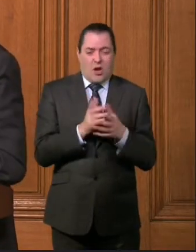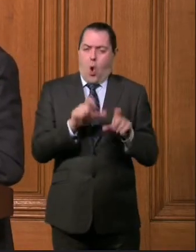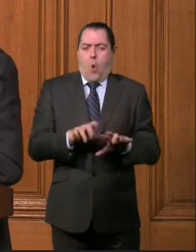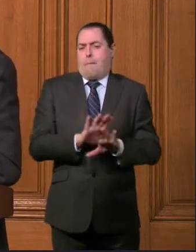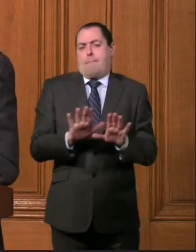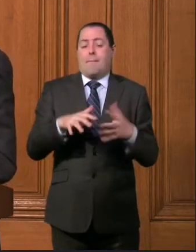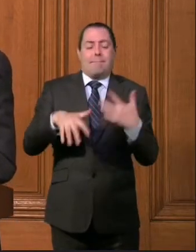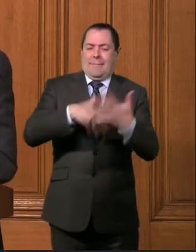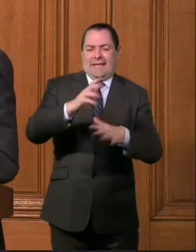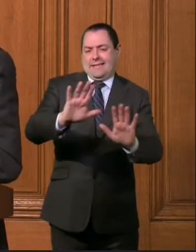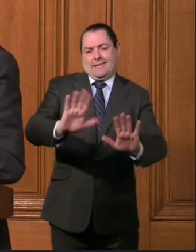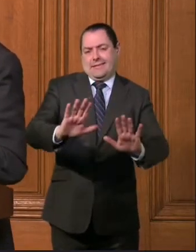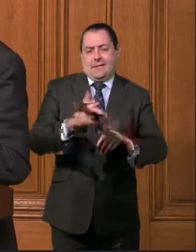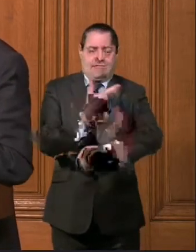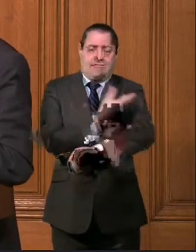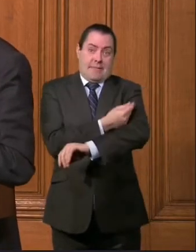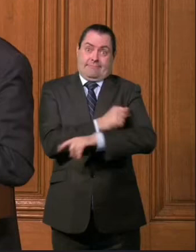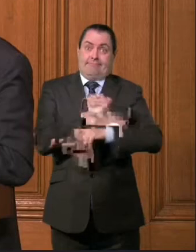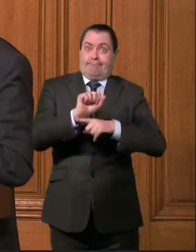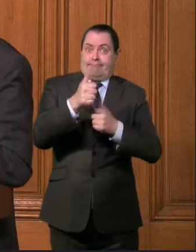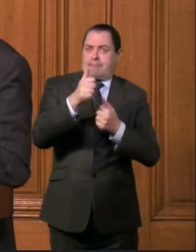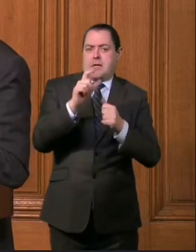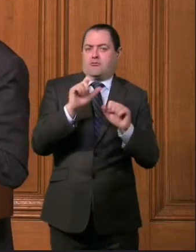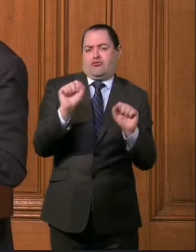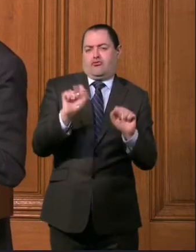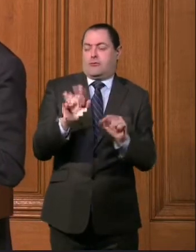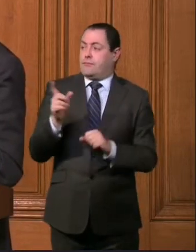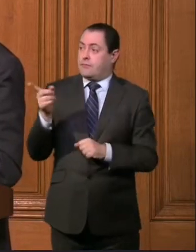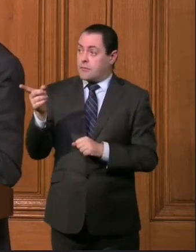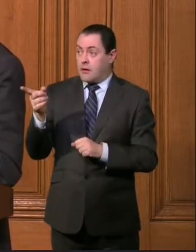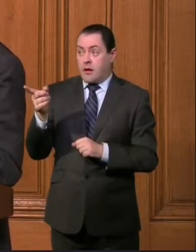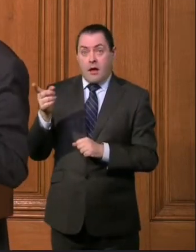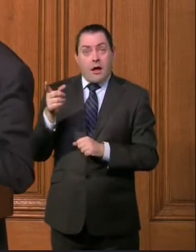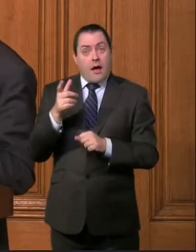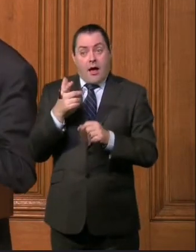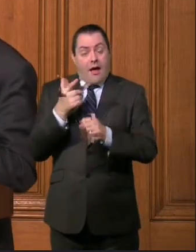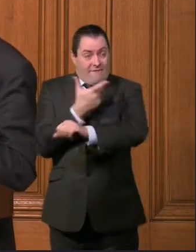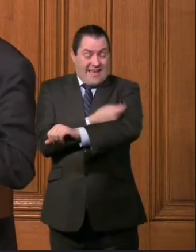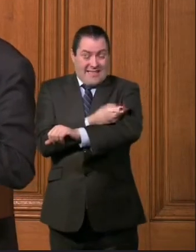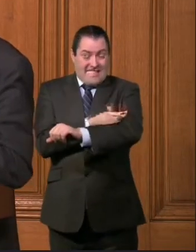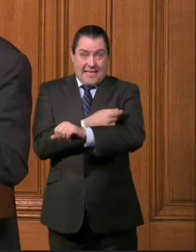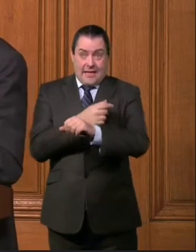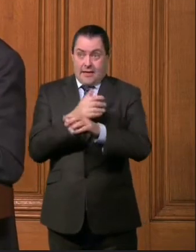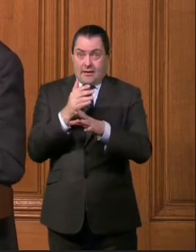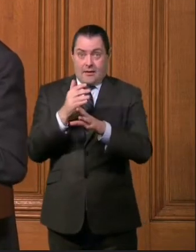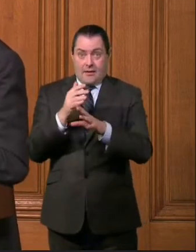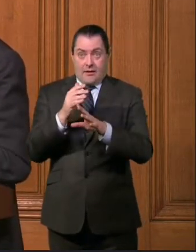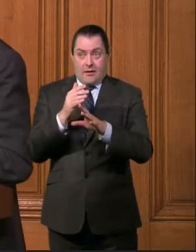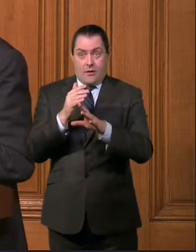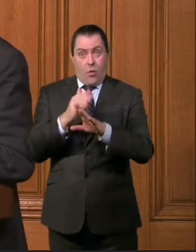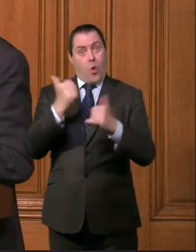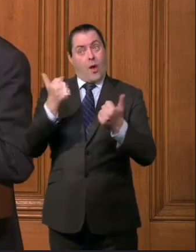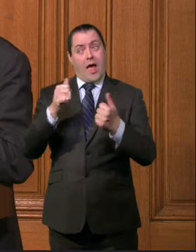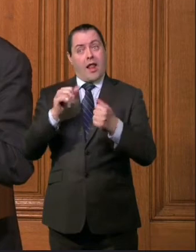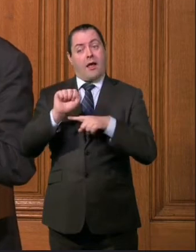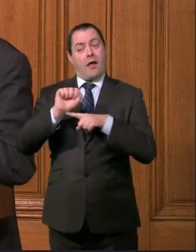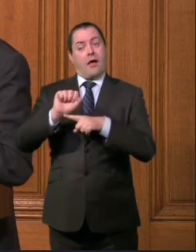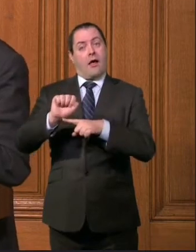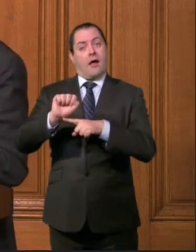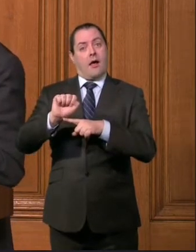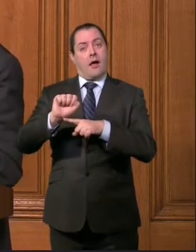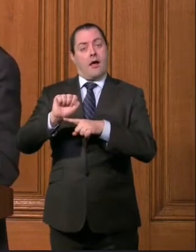symptomatic disease. We still don't know exactly how effective they are at stopping you from catching the virus or passing the virus on. So it's